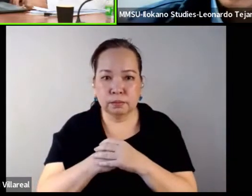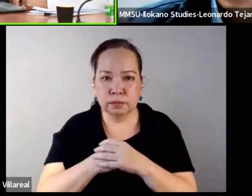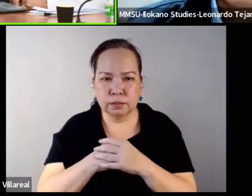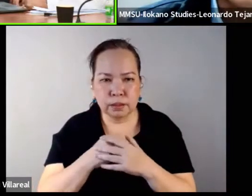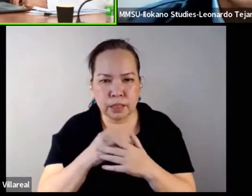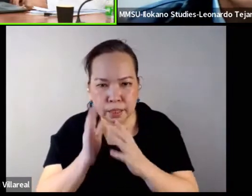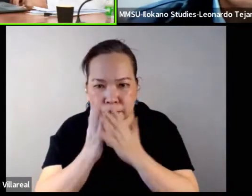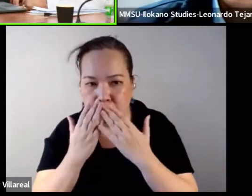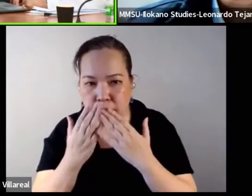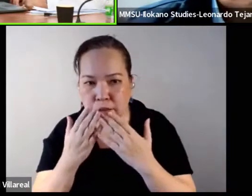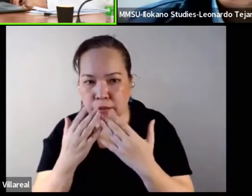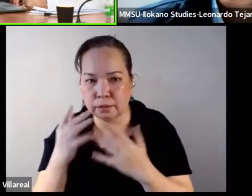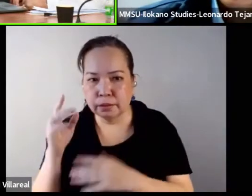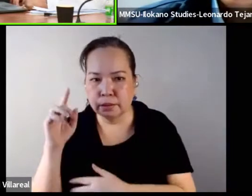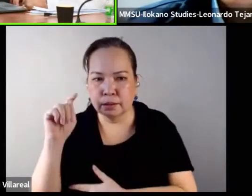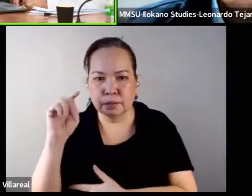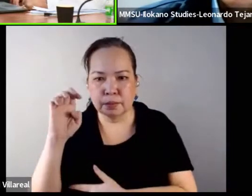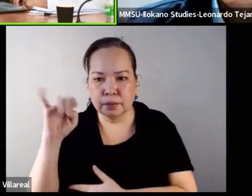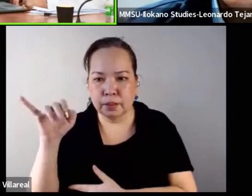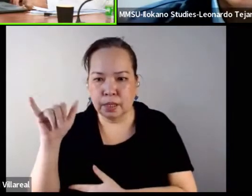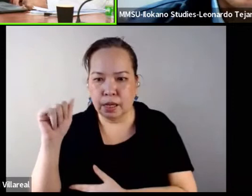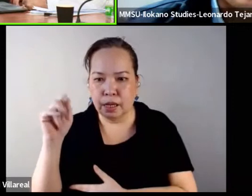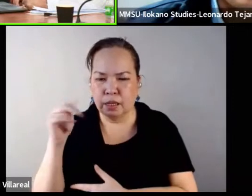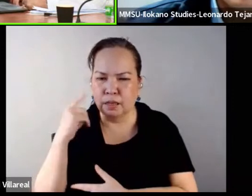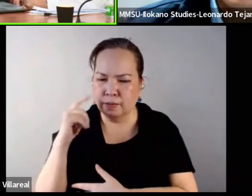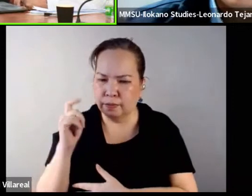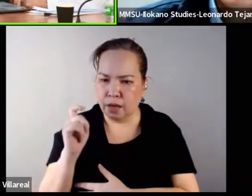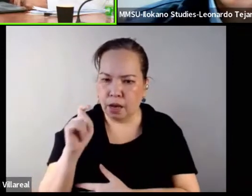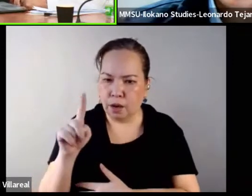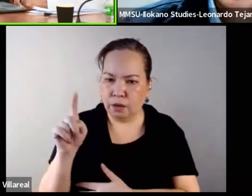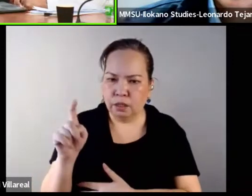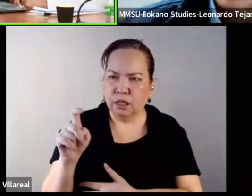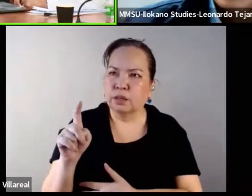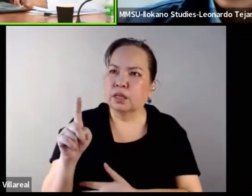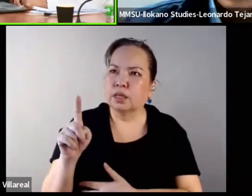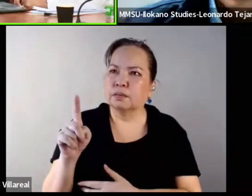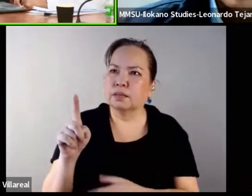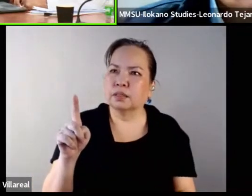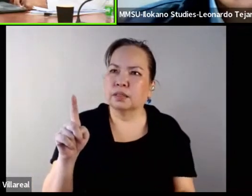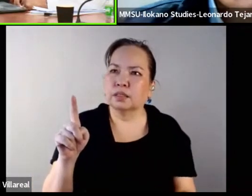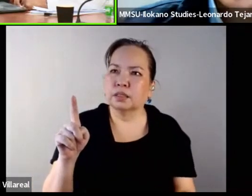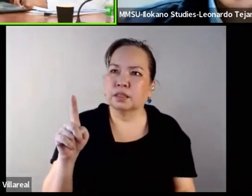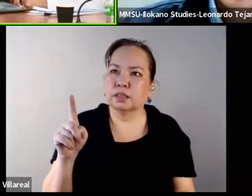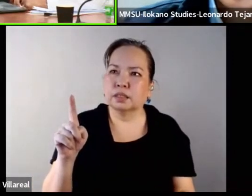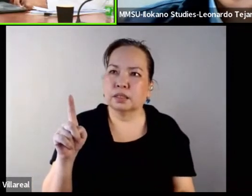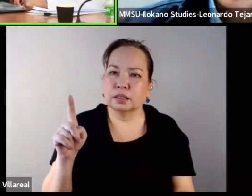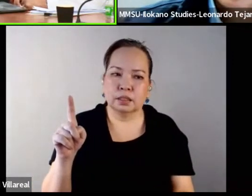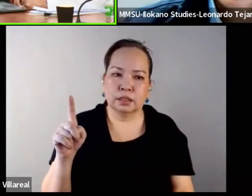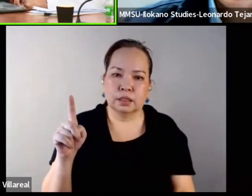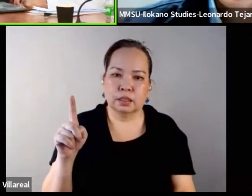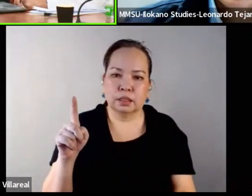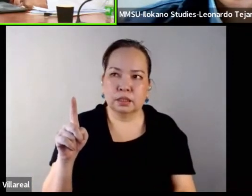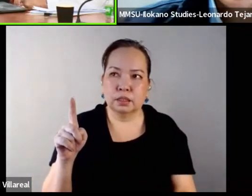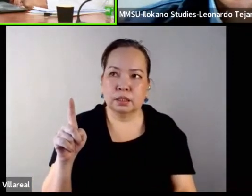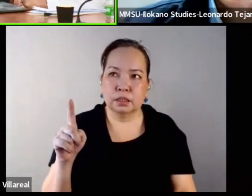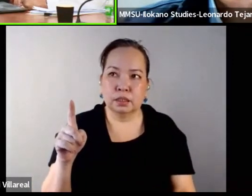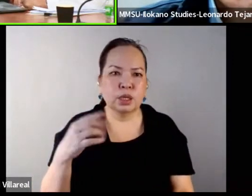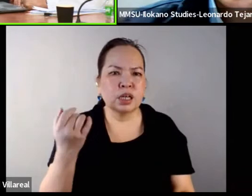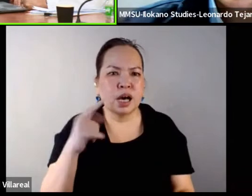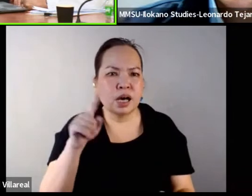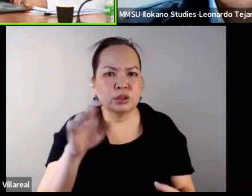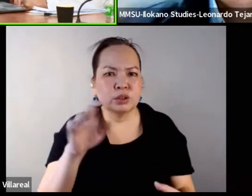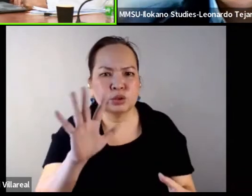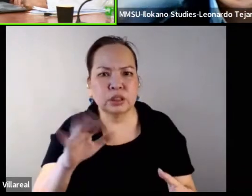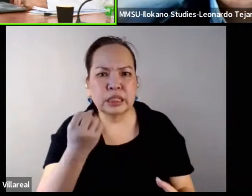just a quick question, ano? Sa nasasakupan po ninyo, ilan yung dialects?